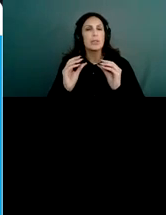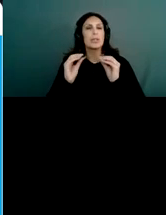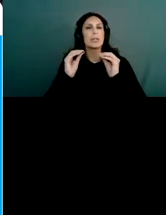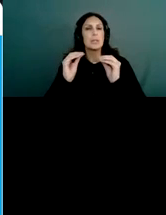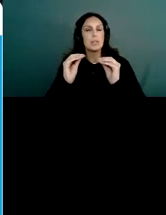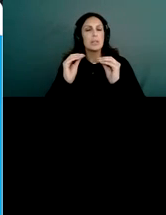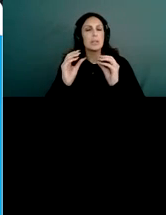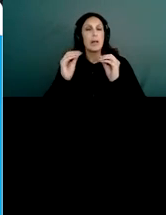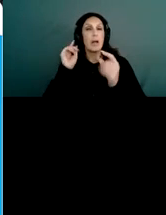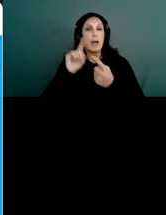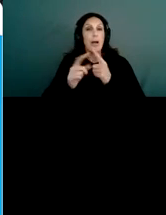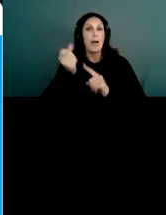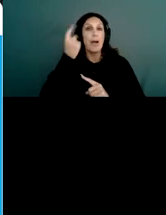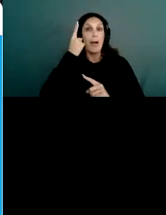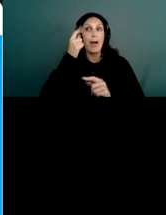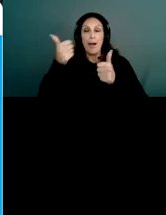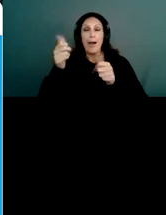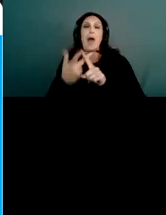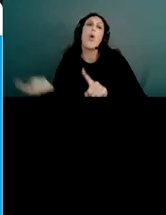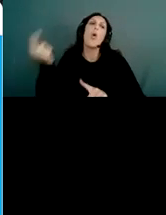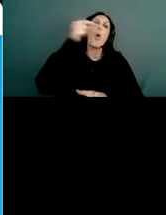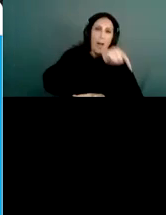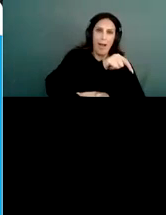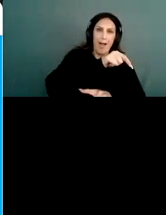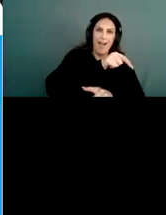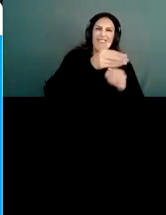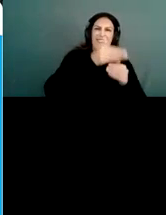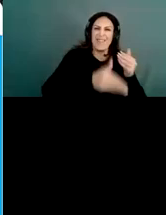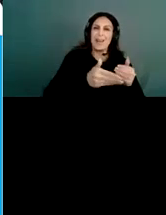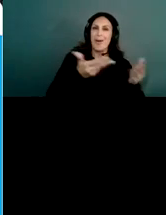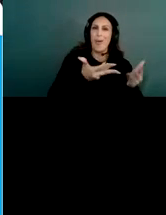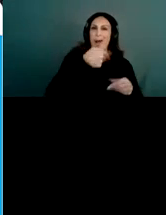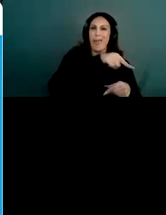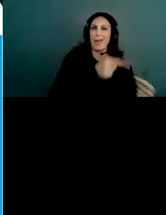step. Teachers can tell what level of instruction their students are